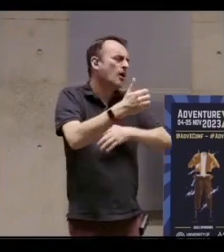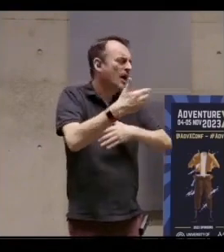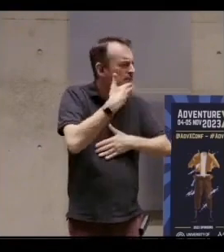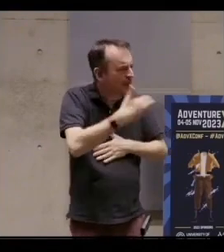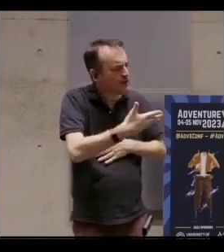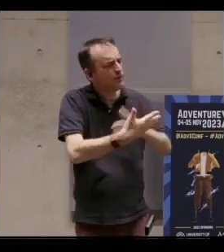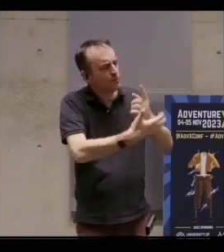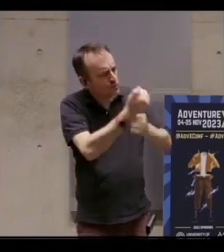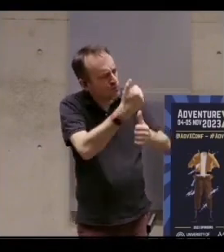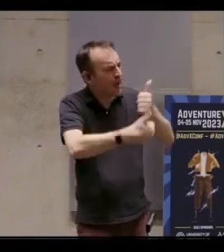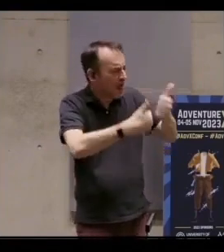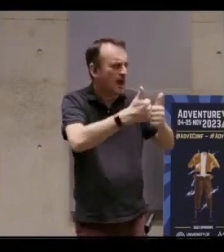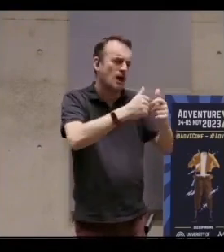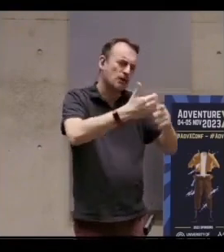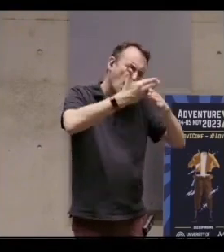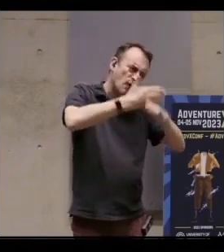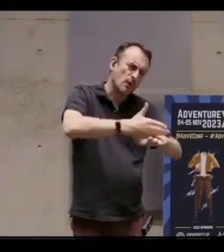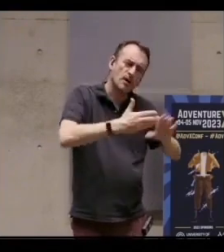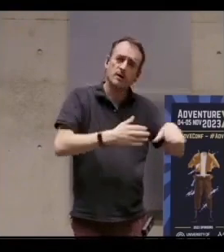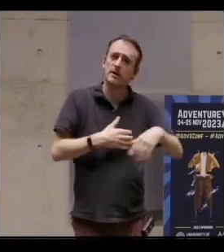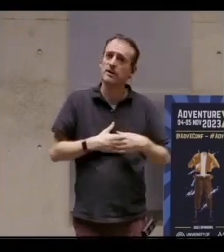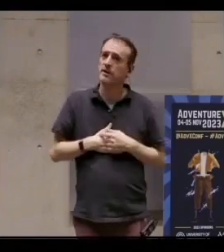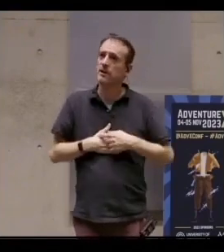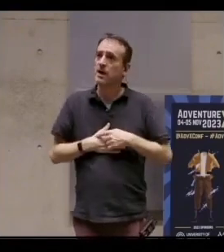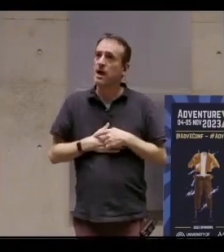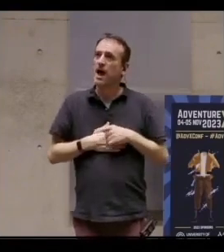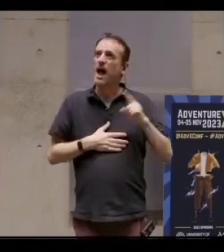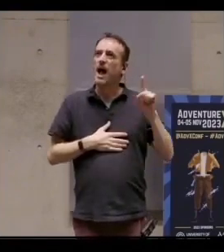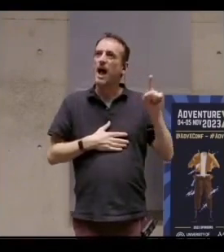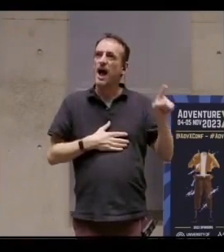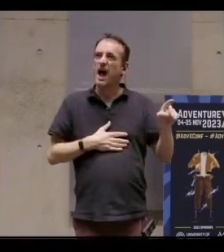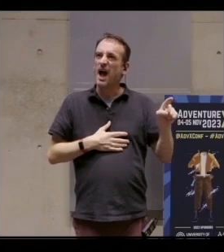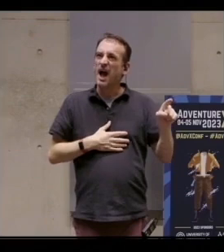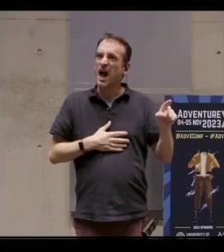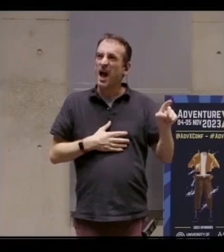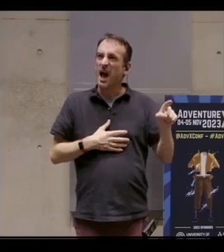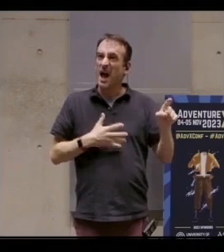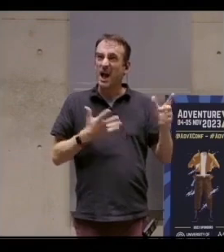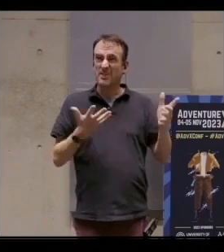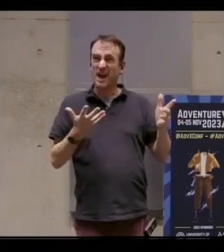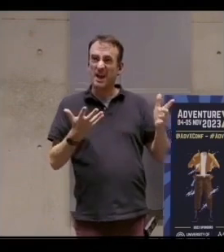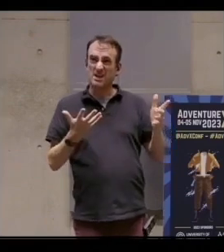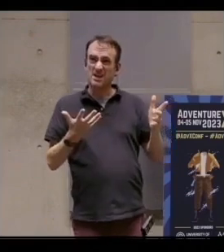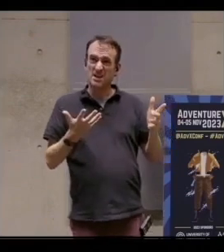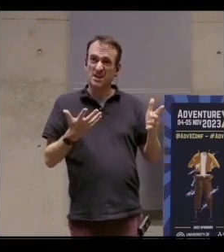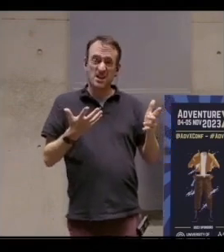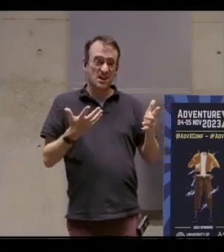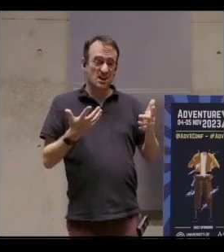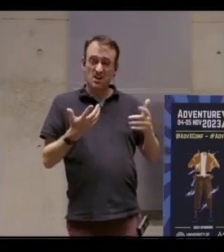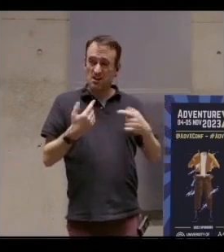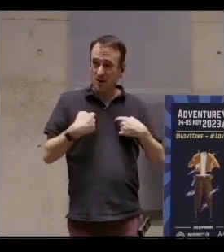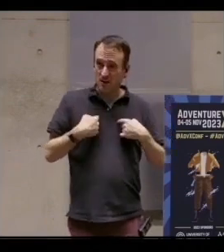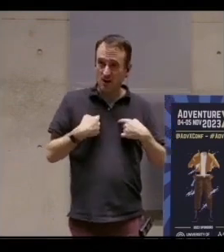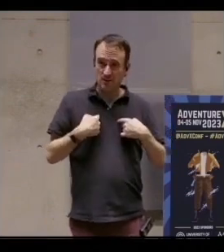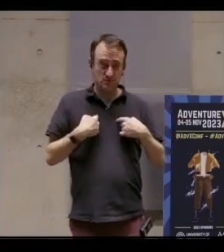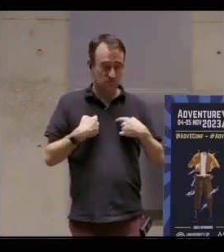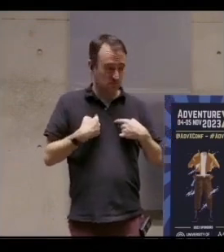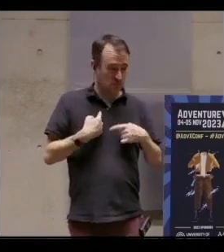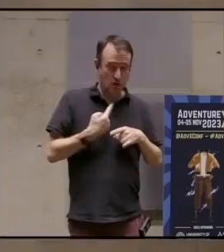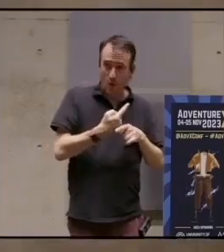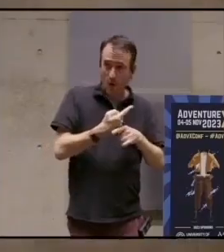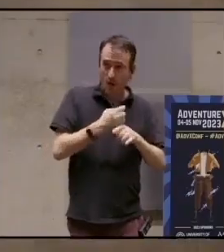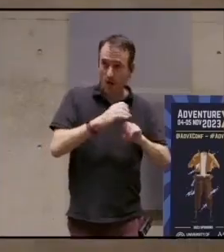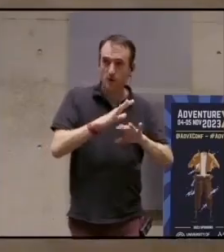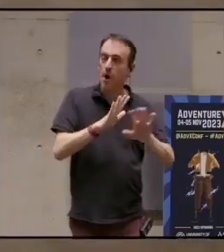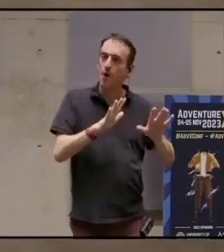that you appreciate their hard work. Do not make a lot of small talk unless they look like they're kind of jittery and full of adrenaline and want to keep talking